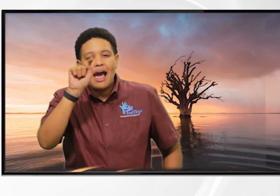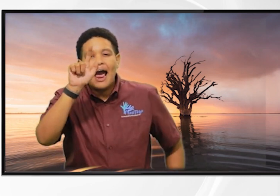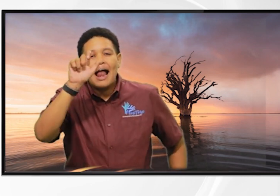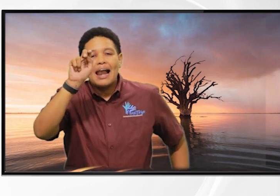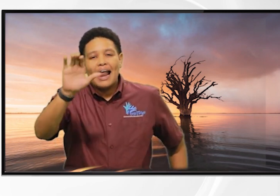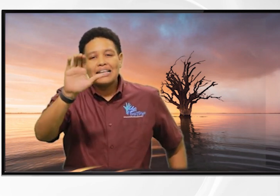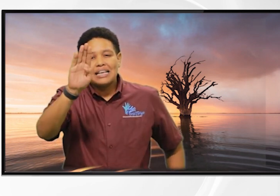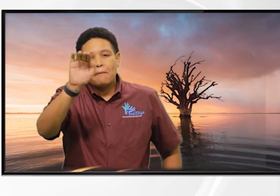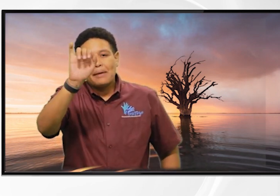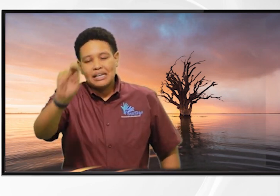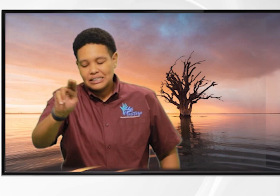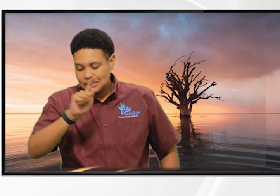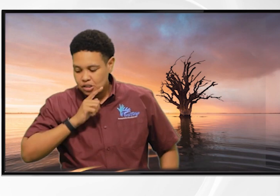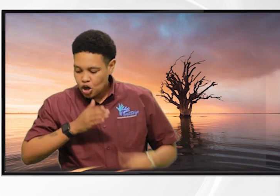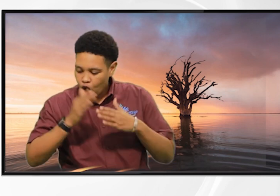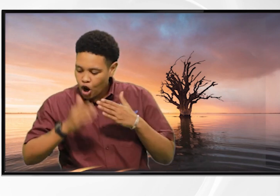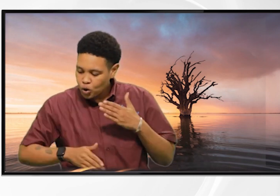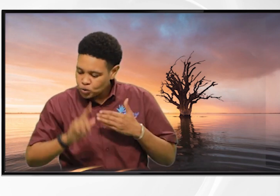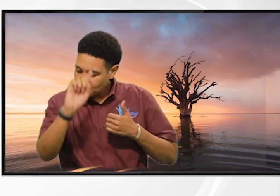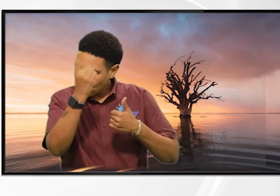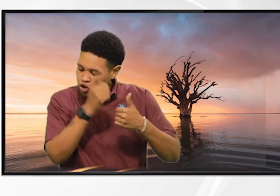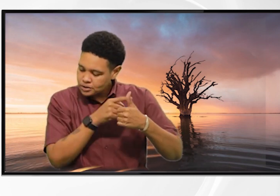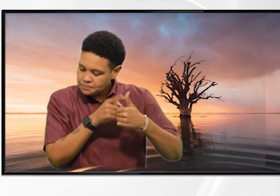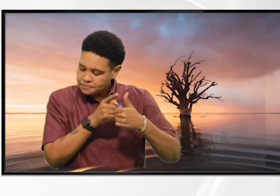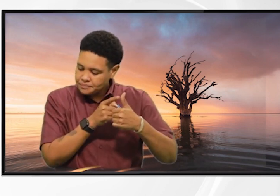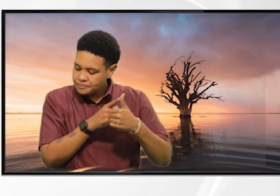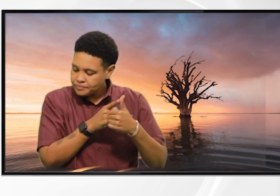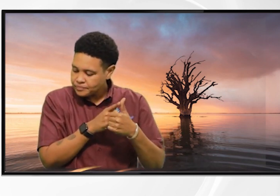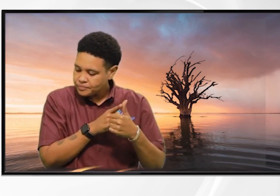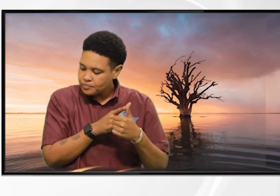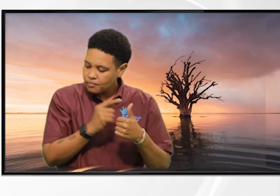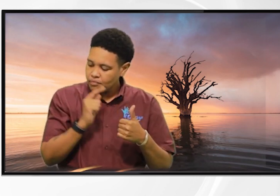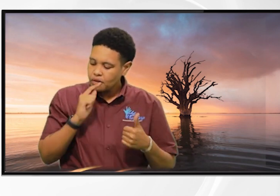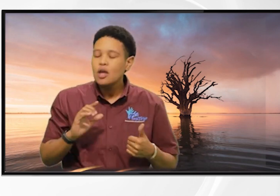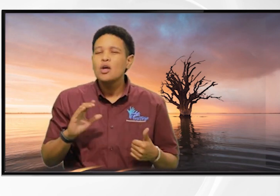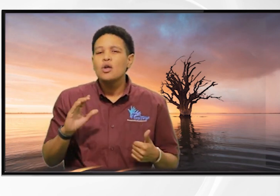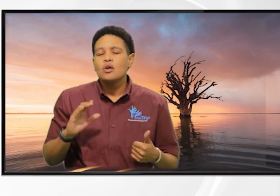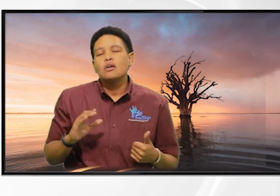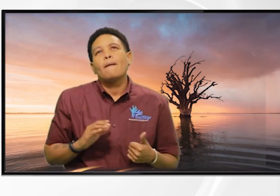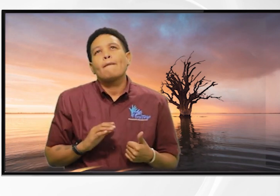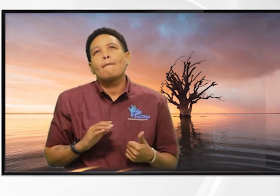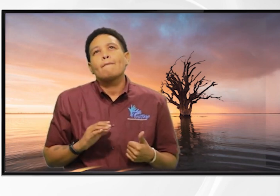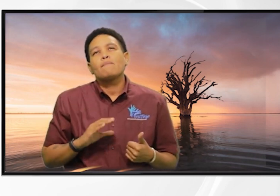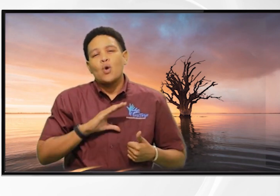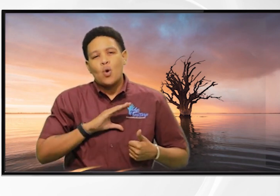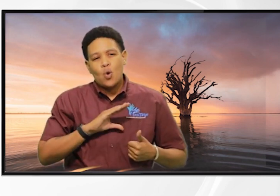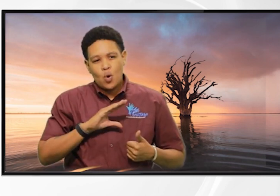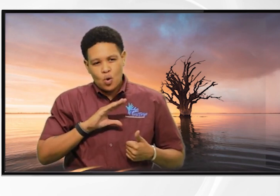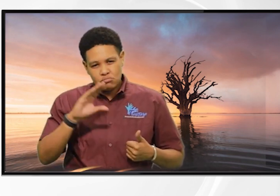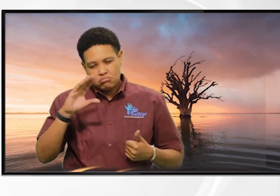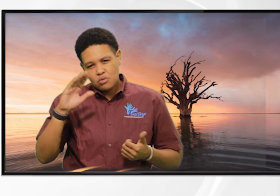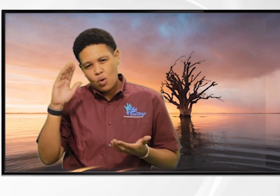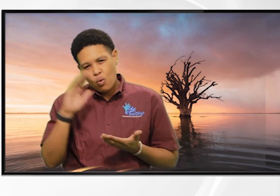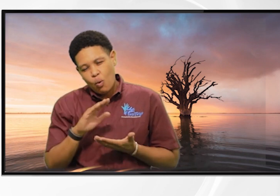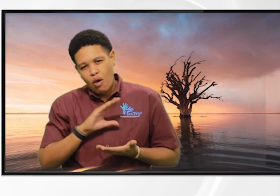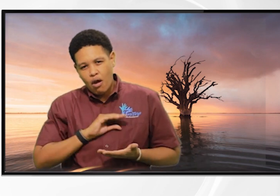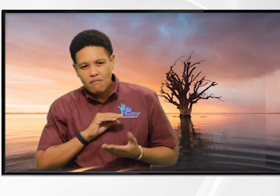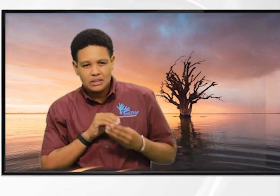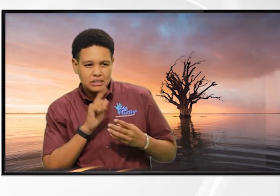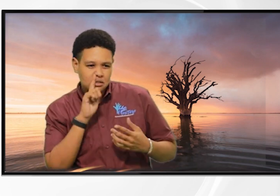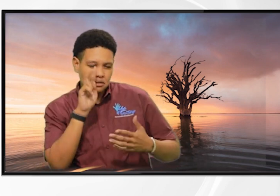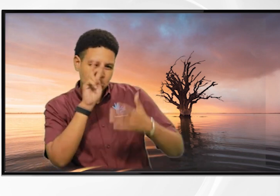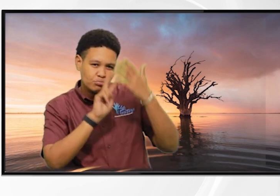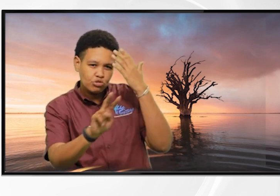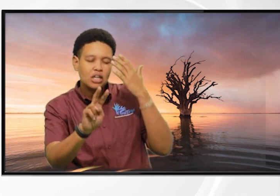Basin. Conclusion 1. There is low confidence in projections of changes in